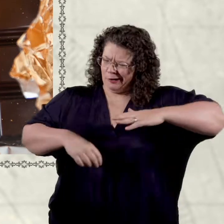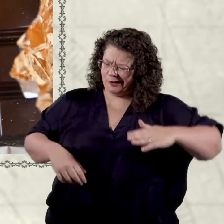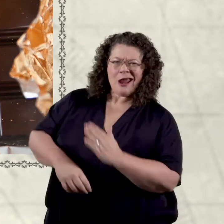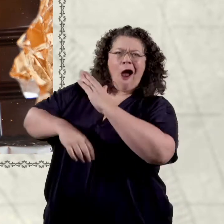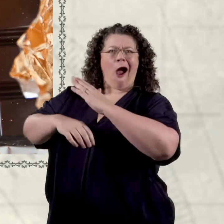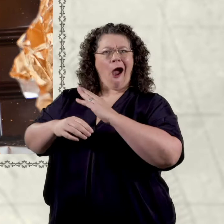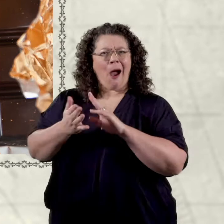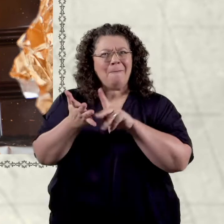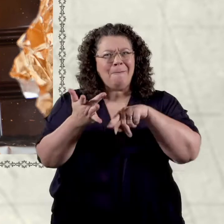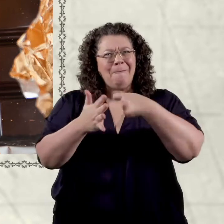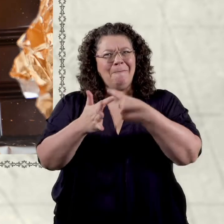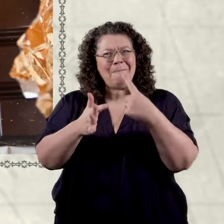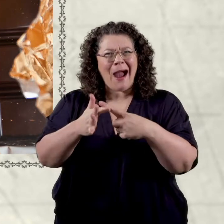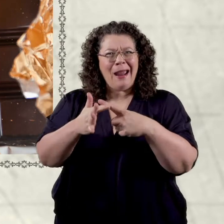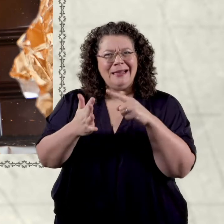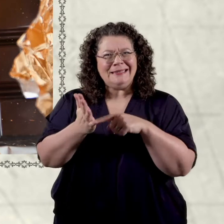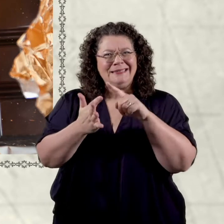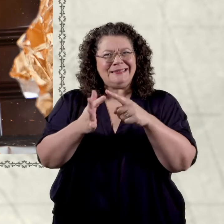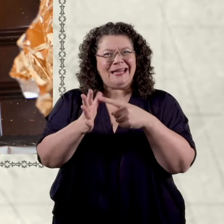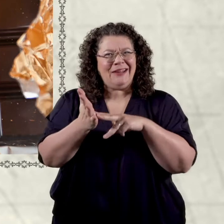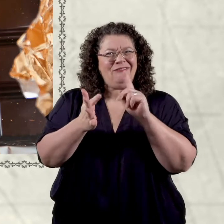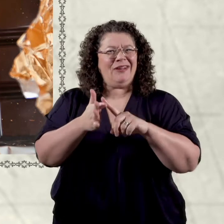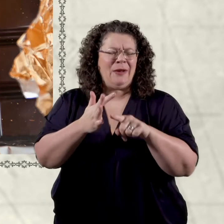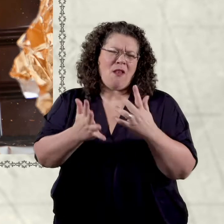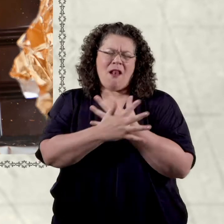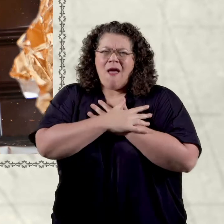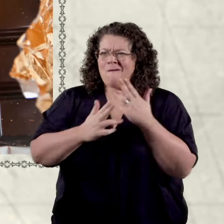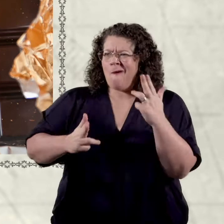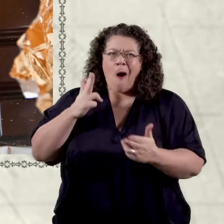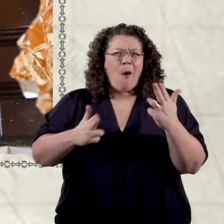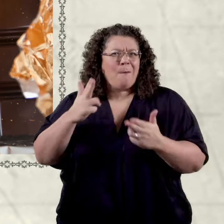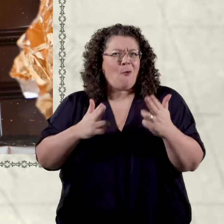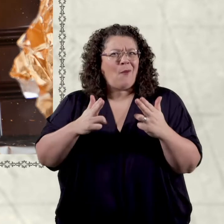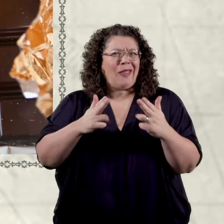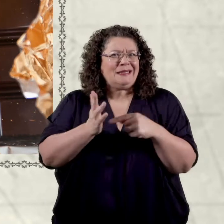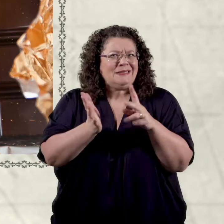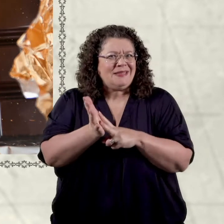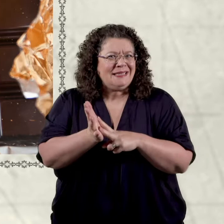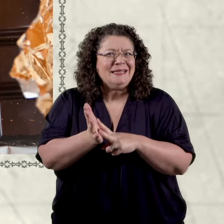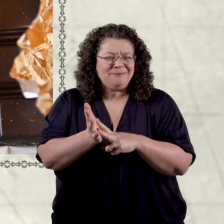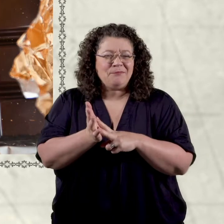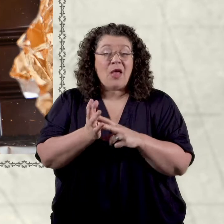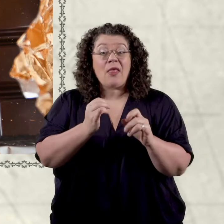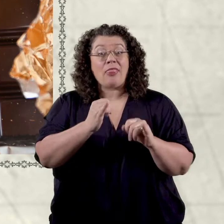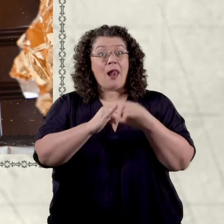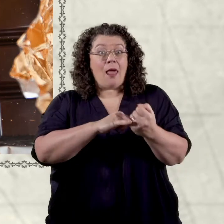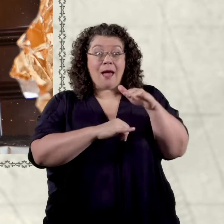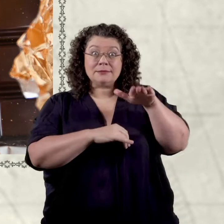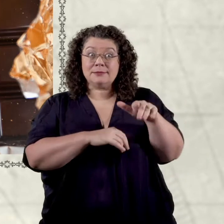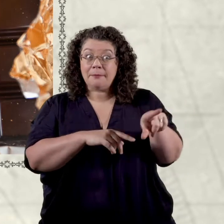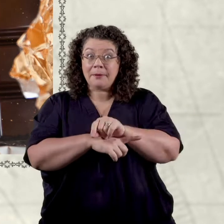Yeah. Then, yeehaw! Mike TV. Loved cowboys on the TV. And